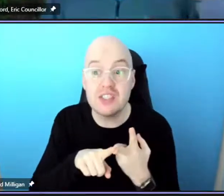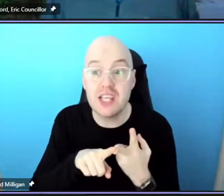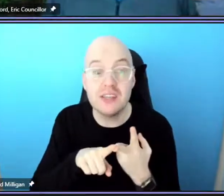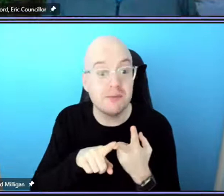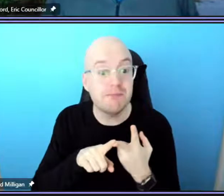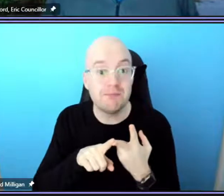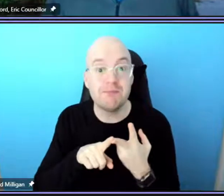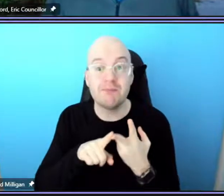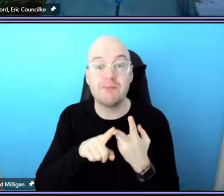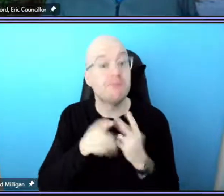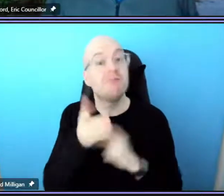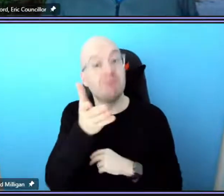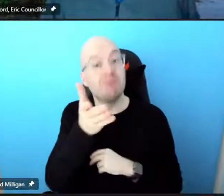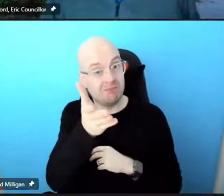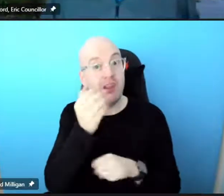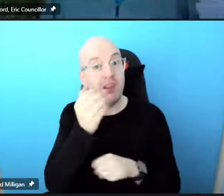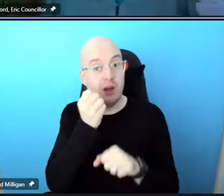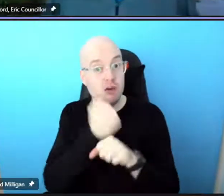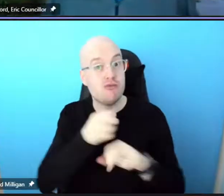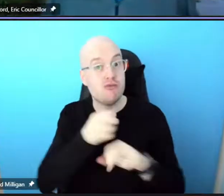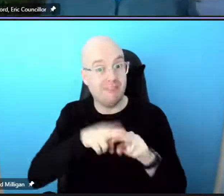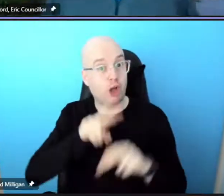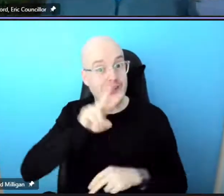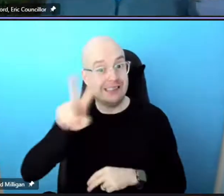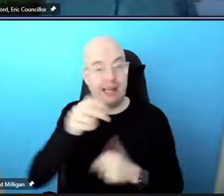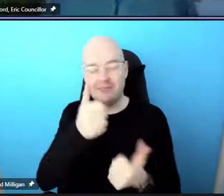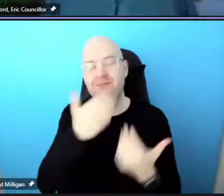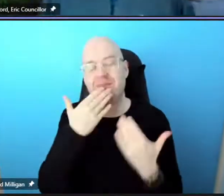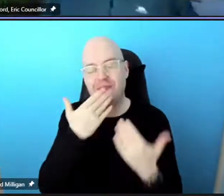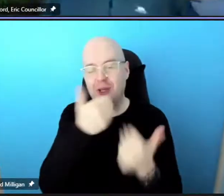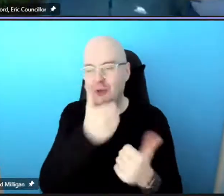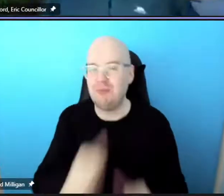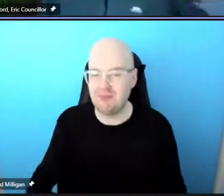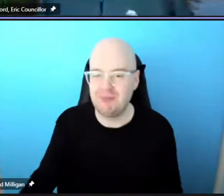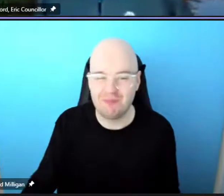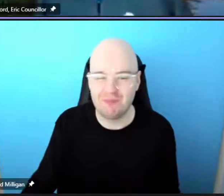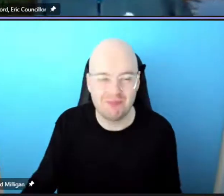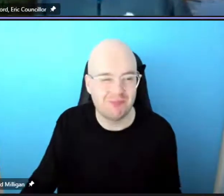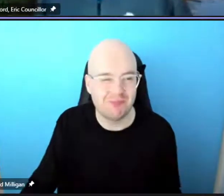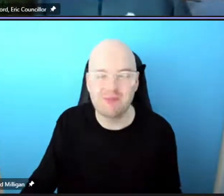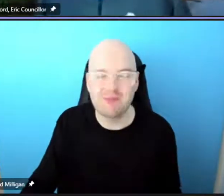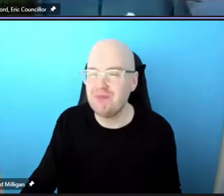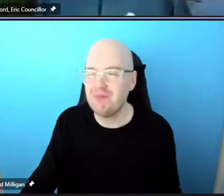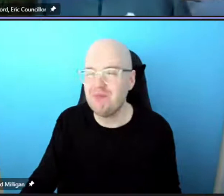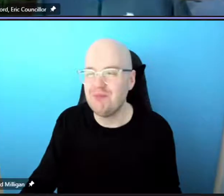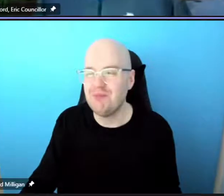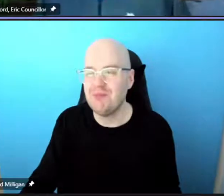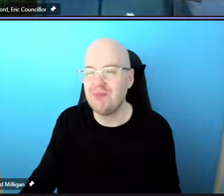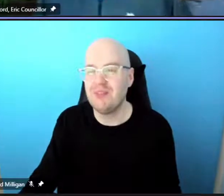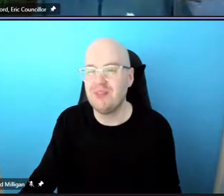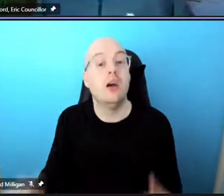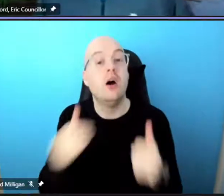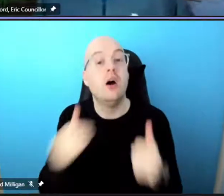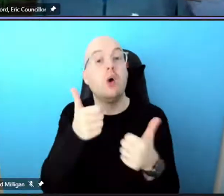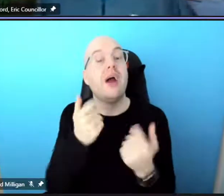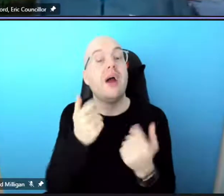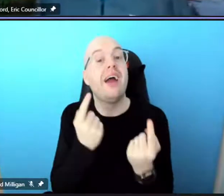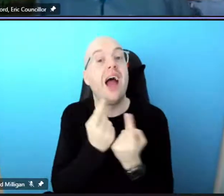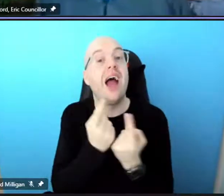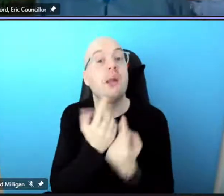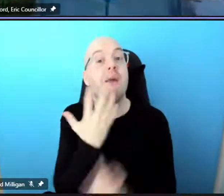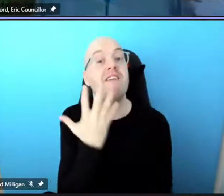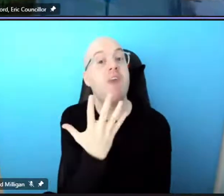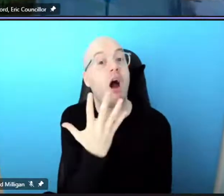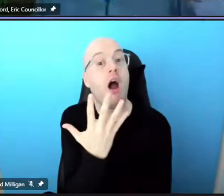Grant Ferguson, second. Grant. Thank you, Grant. That's excellent. So, item number 5,